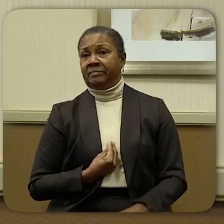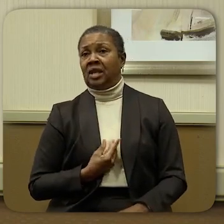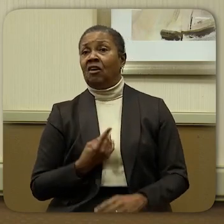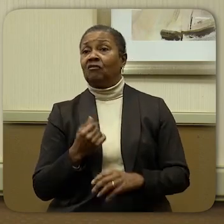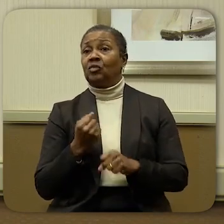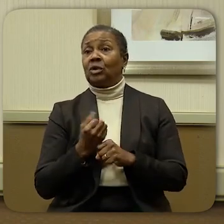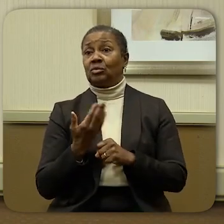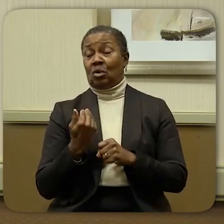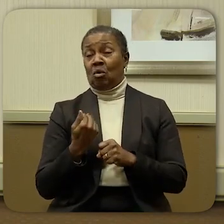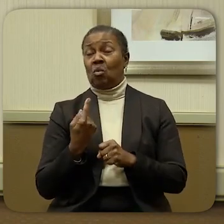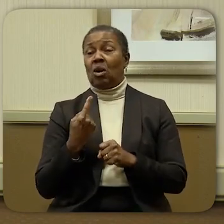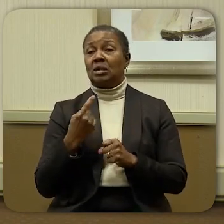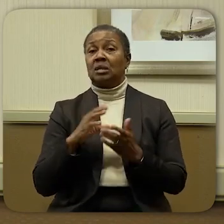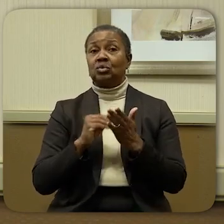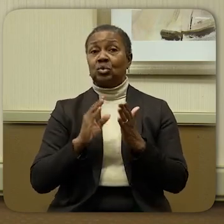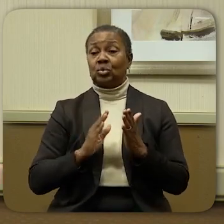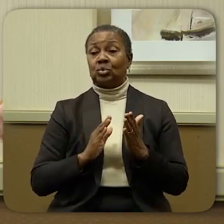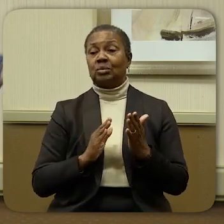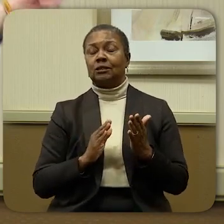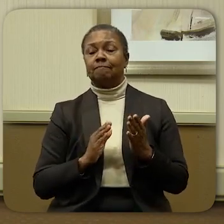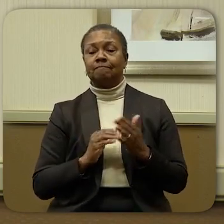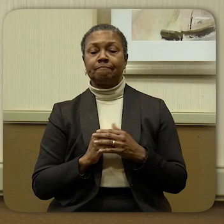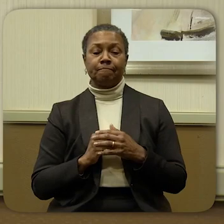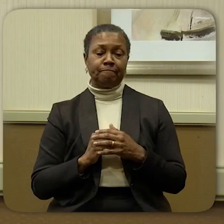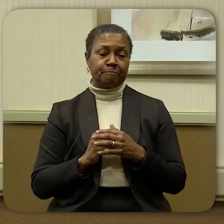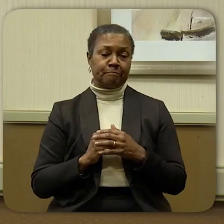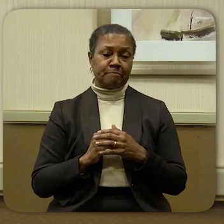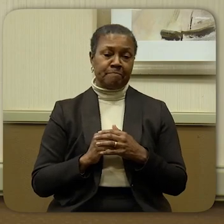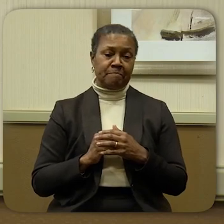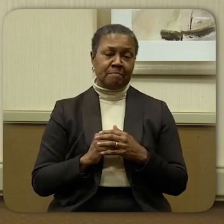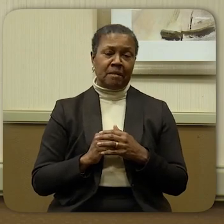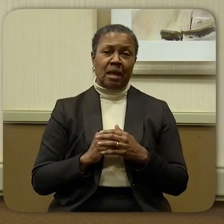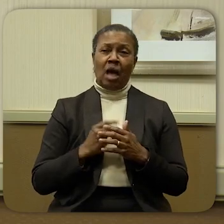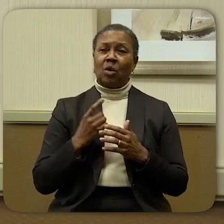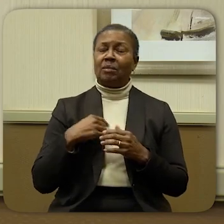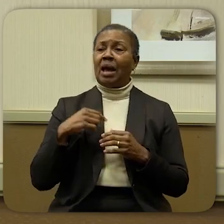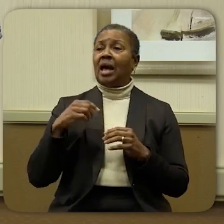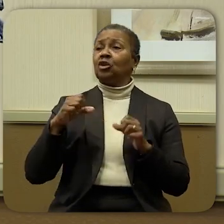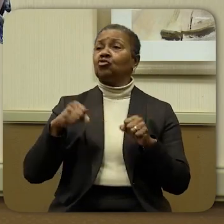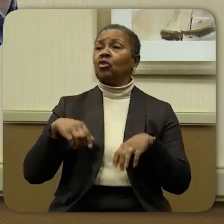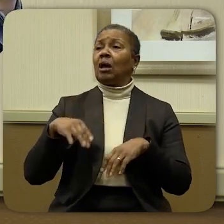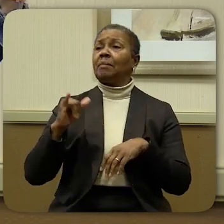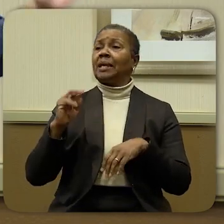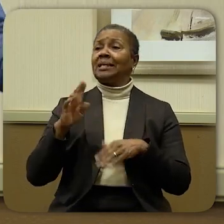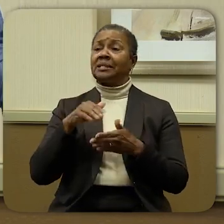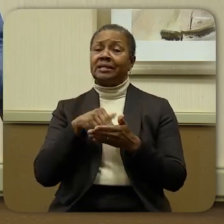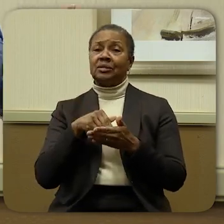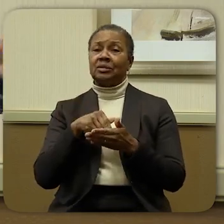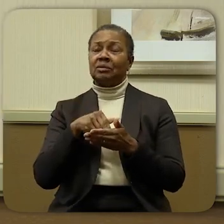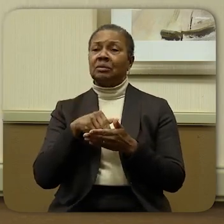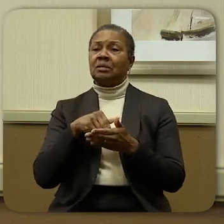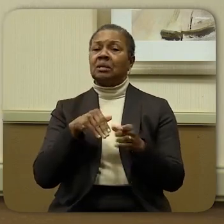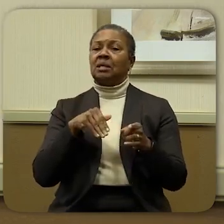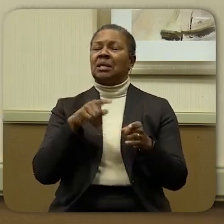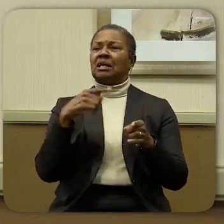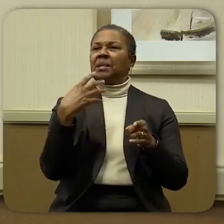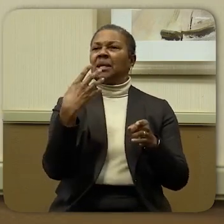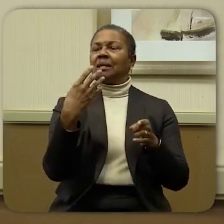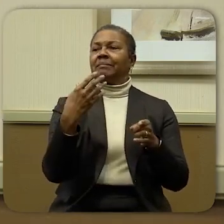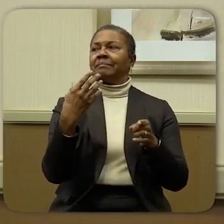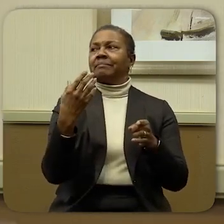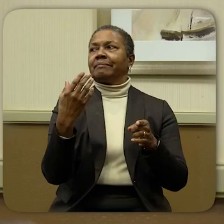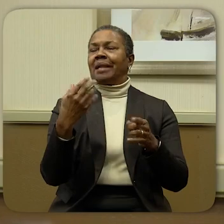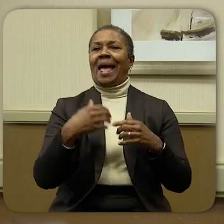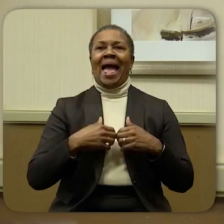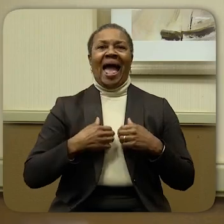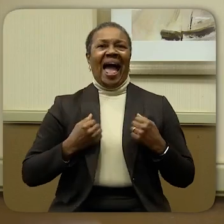ago, one of my students at one of my drop-in centers, he had been out since 6th grade, this